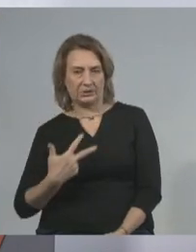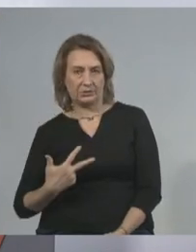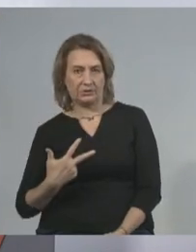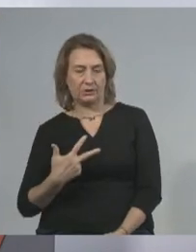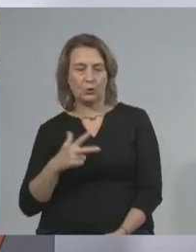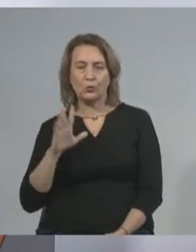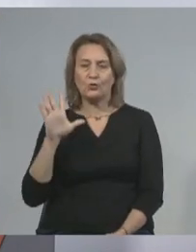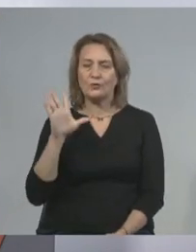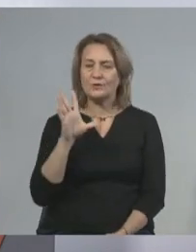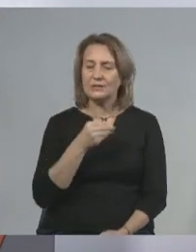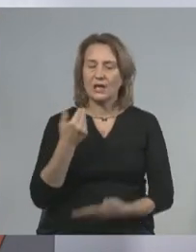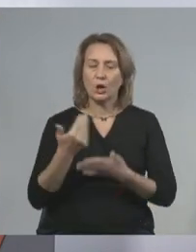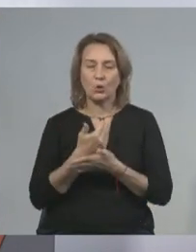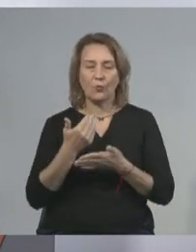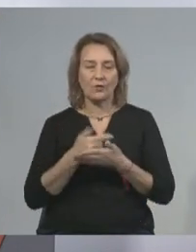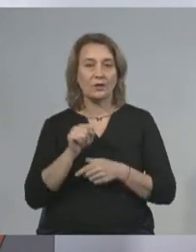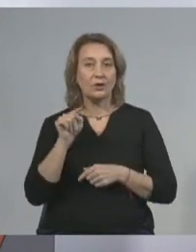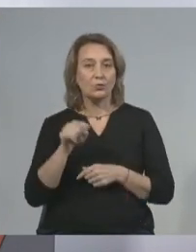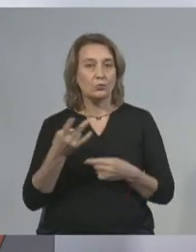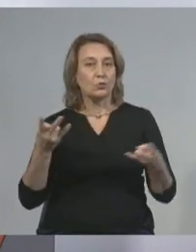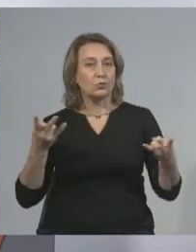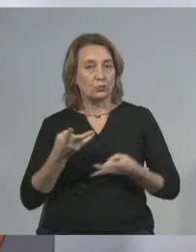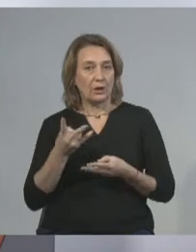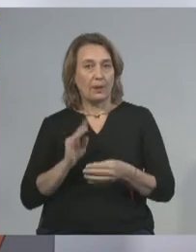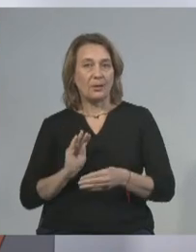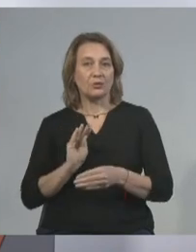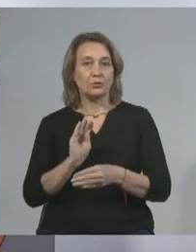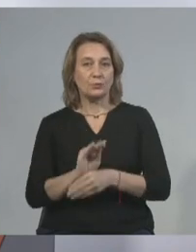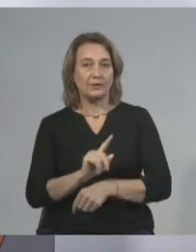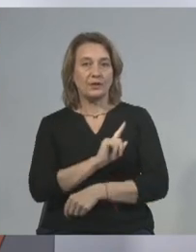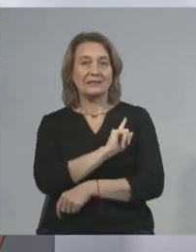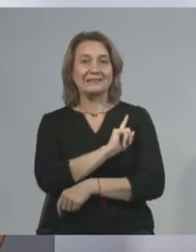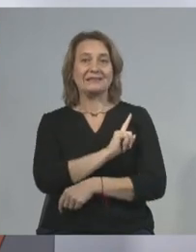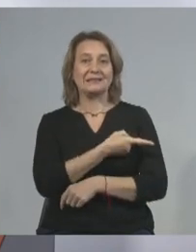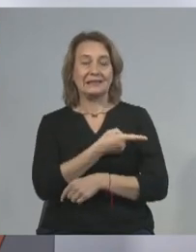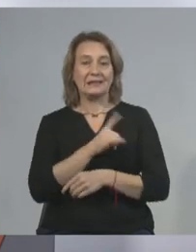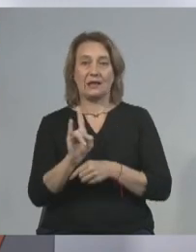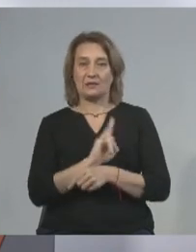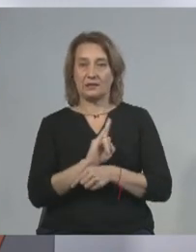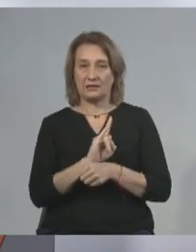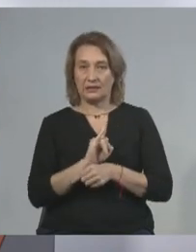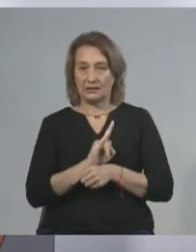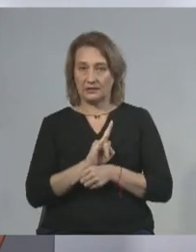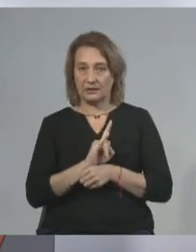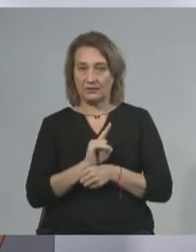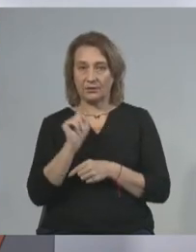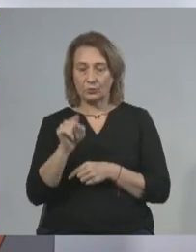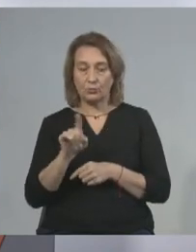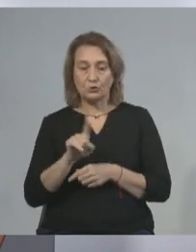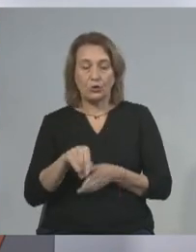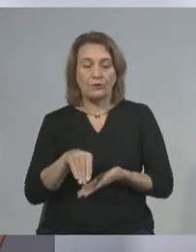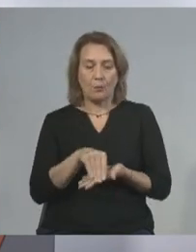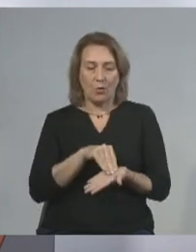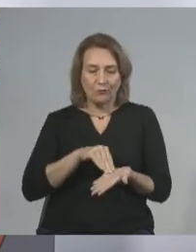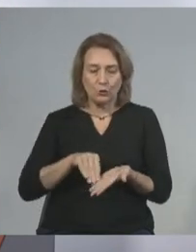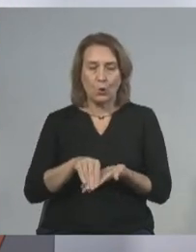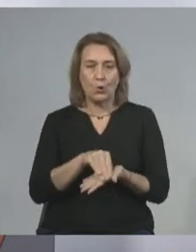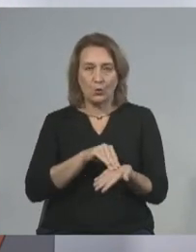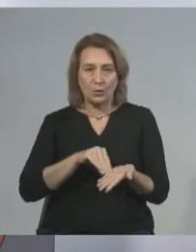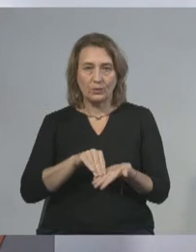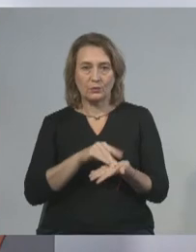third of all the russian user actually news about ukraine so we can add that the power of the narrative is that it